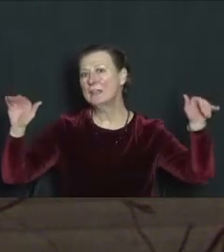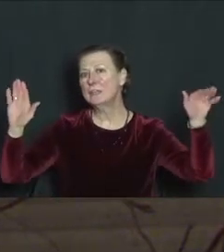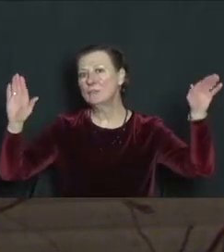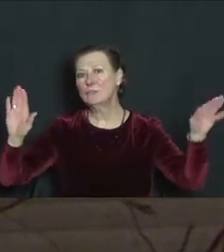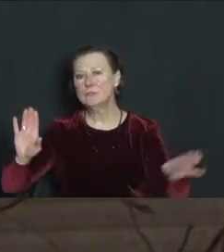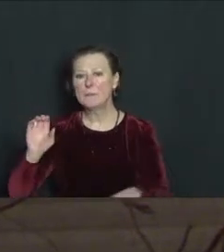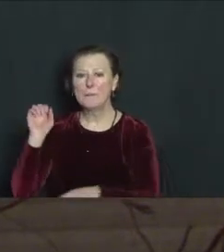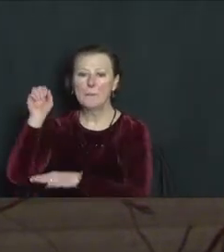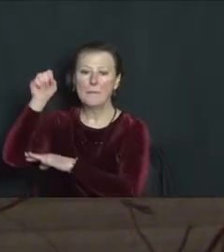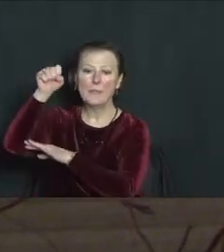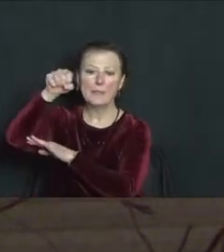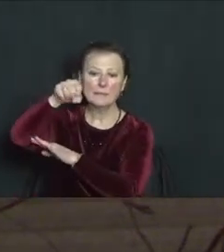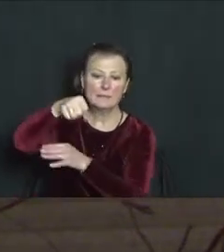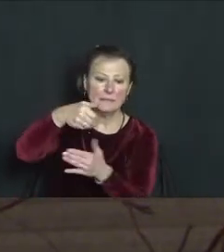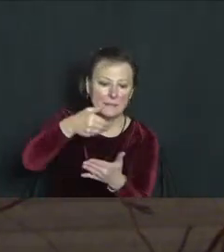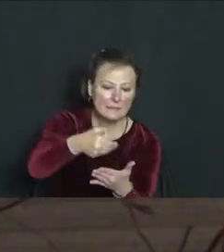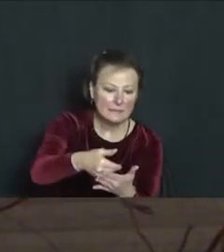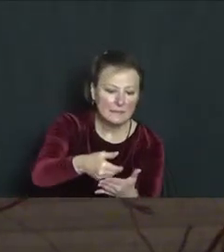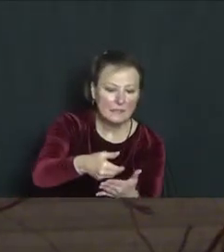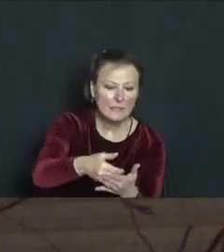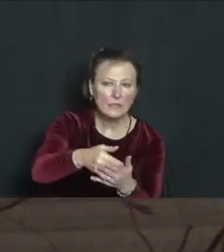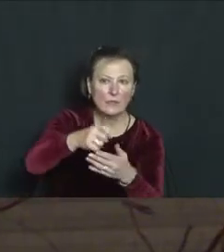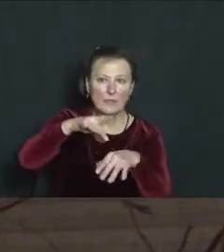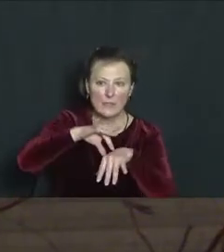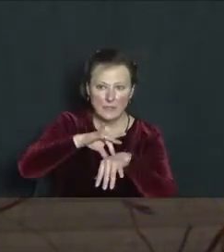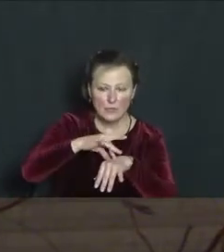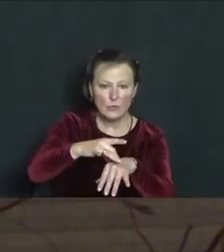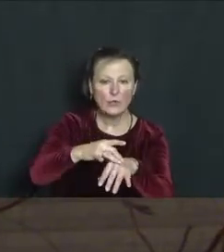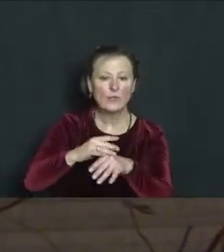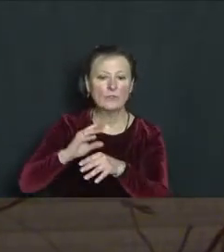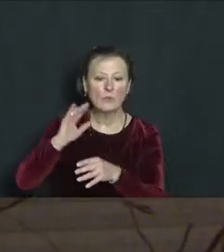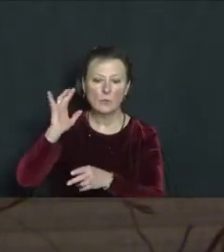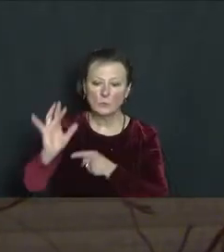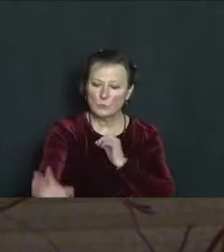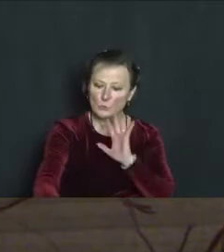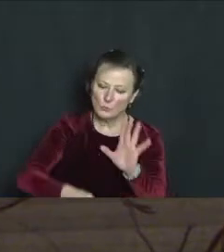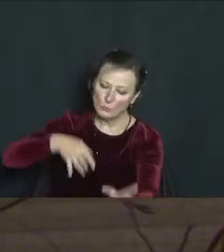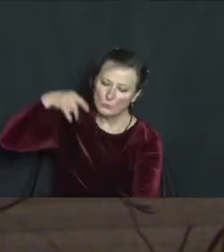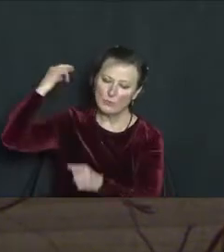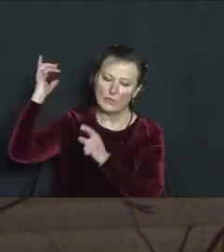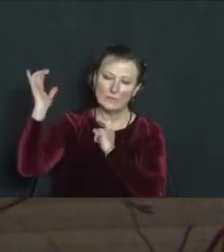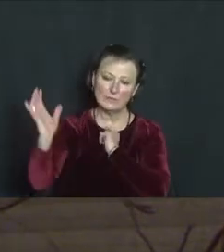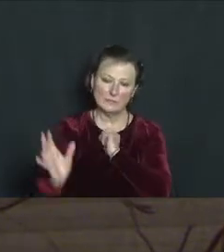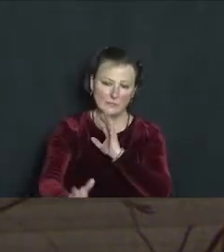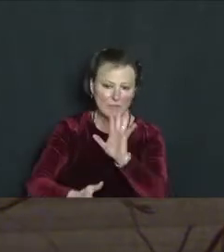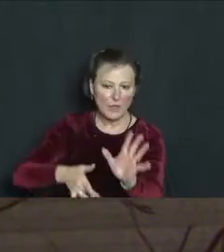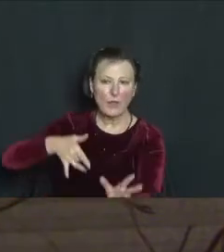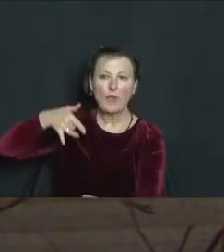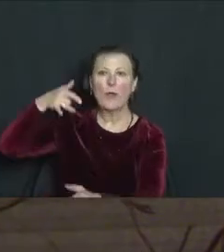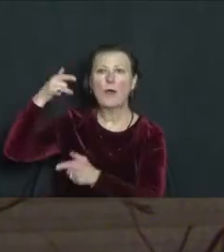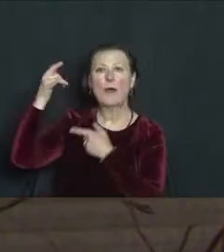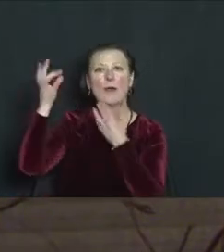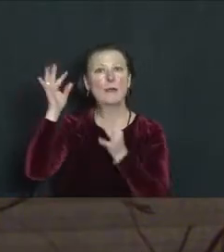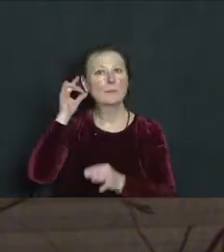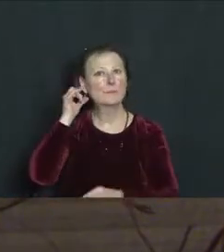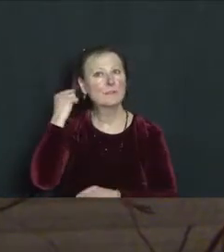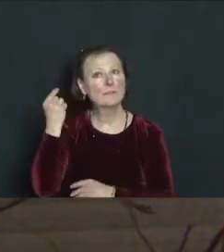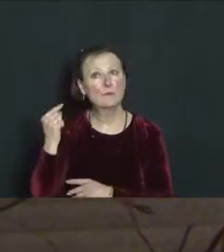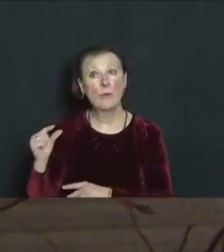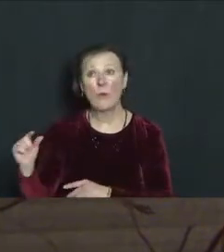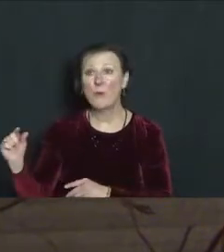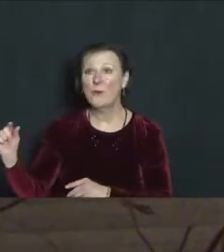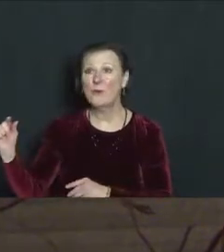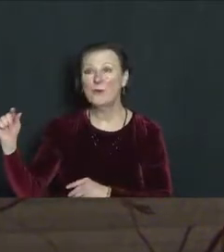angels bending near the earth to touch their harps